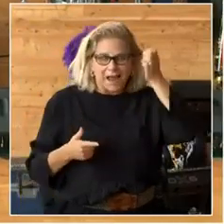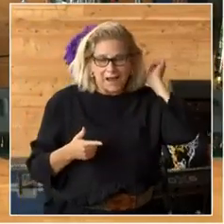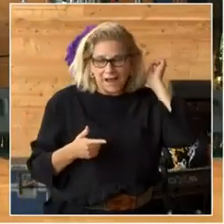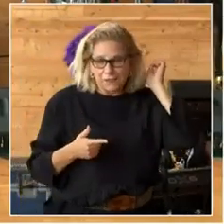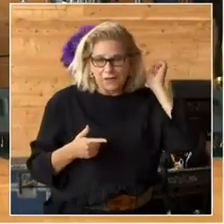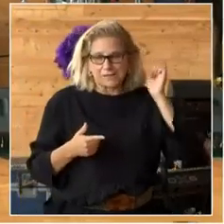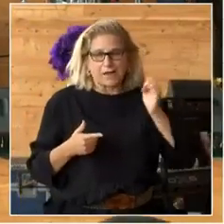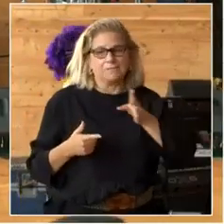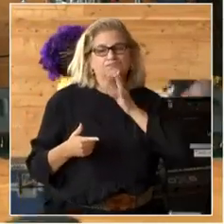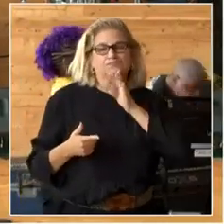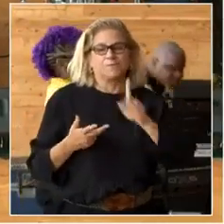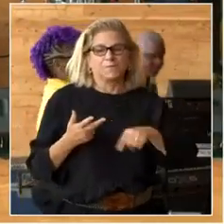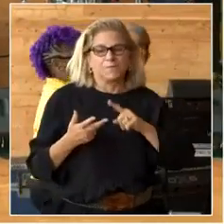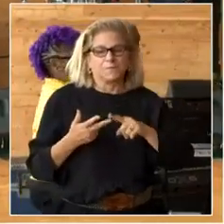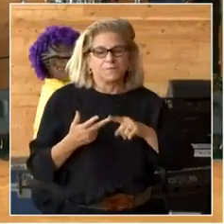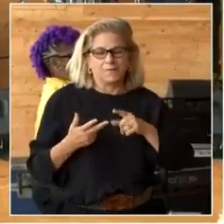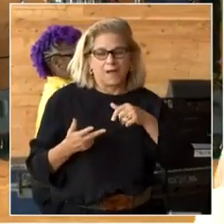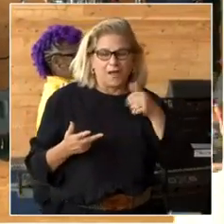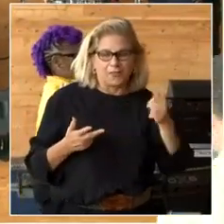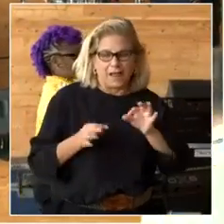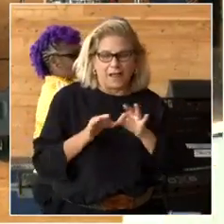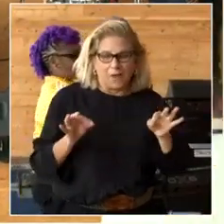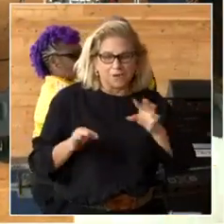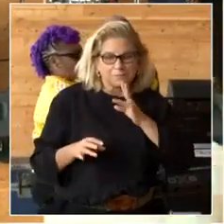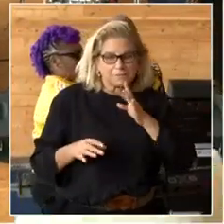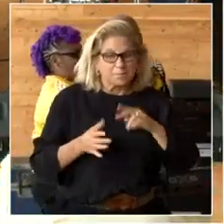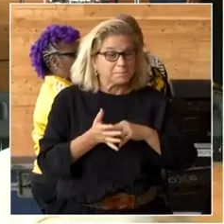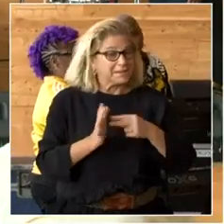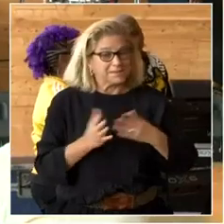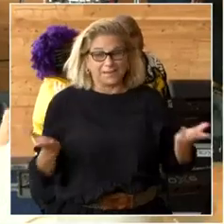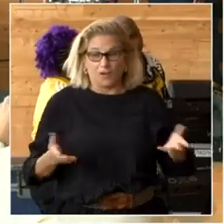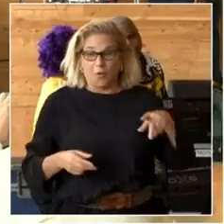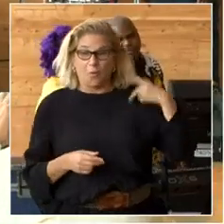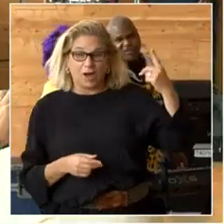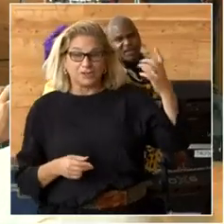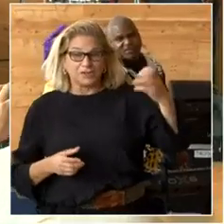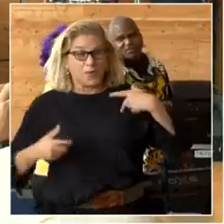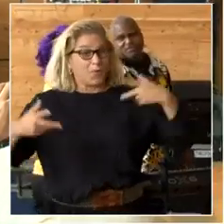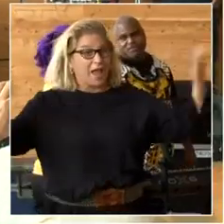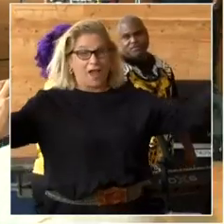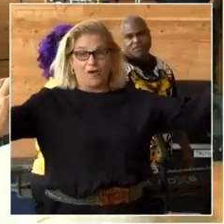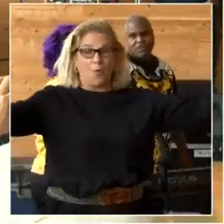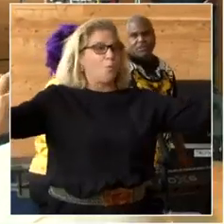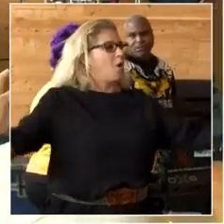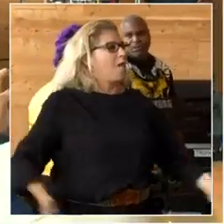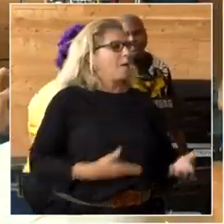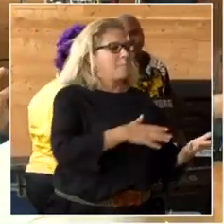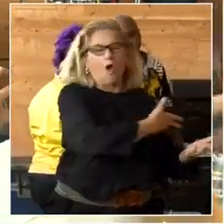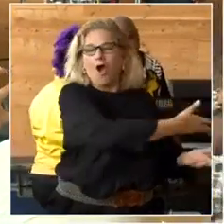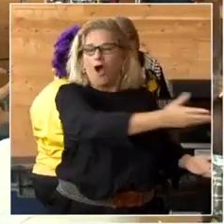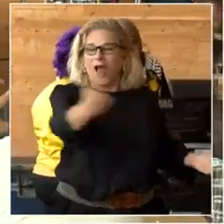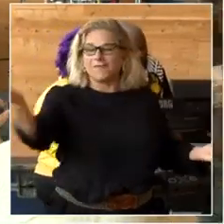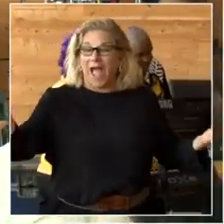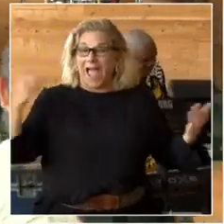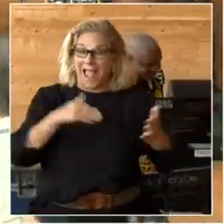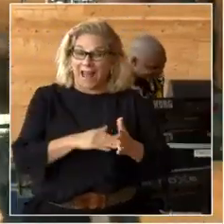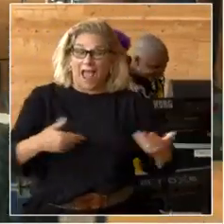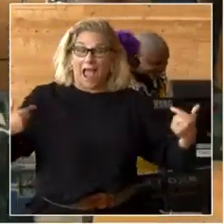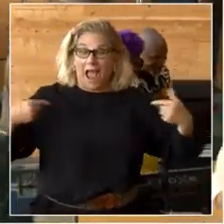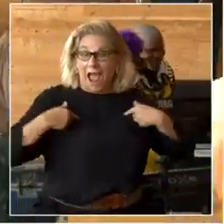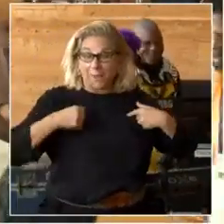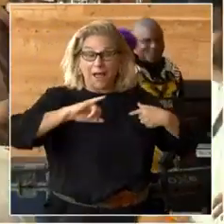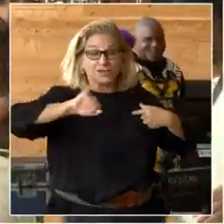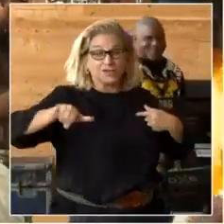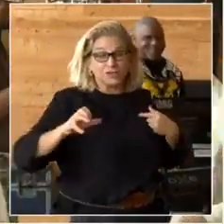DC, and we are bienvenidos. I am Jackie Reyes Llanes, the Director of the Mayor's Office on